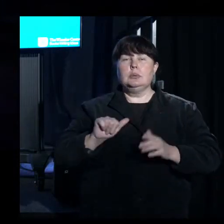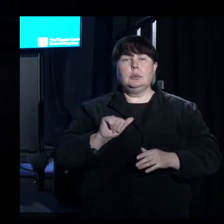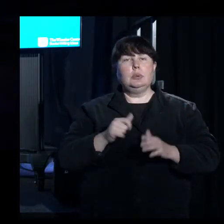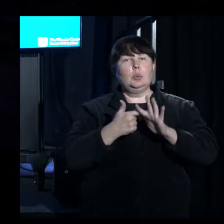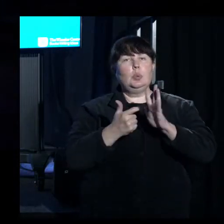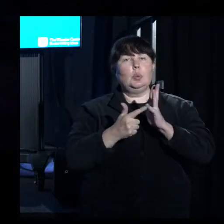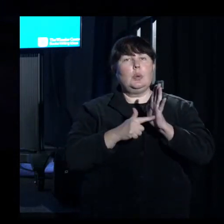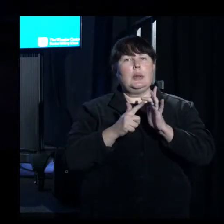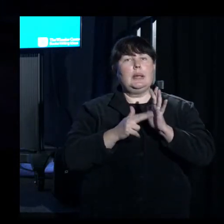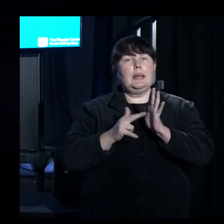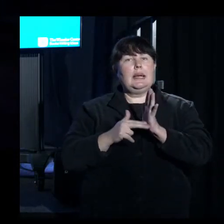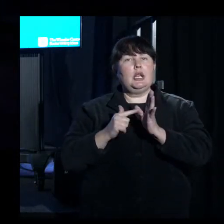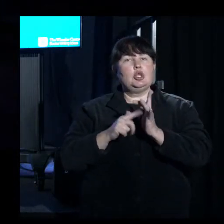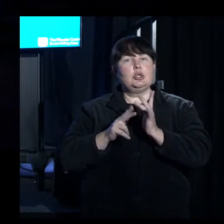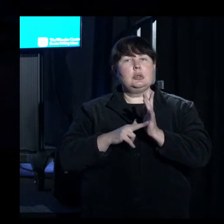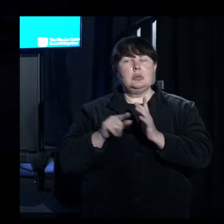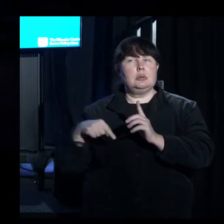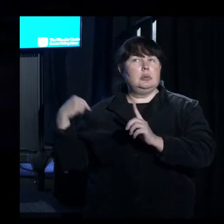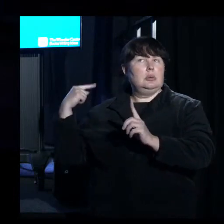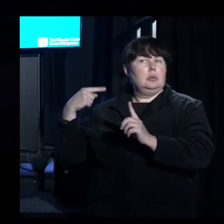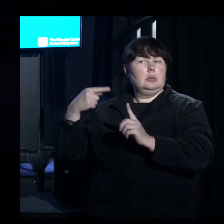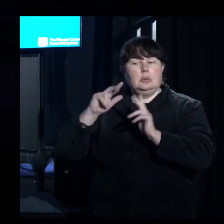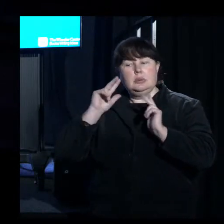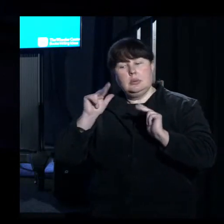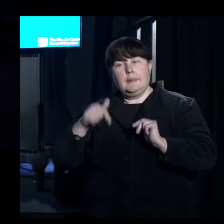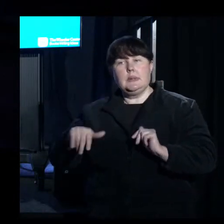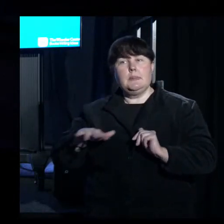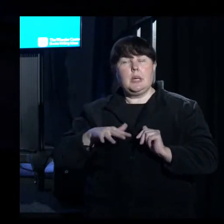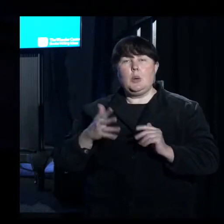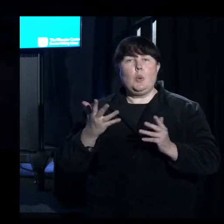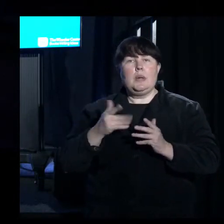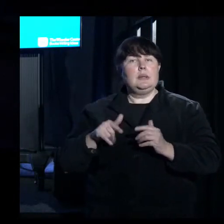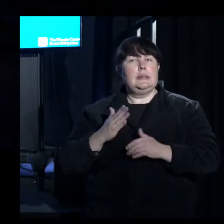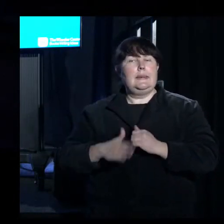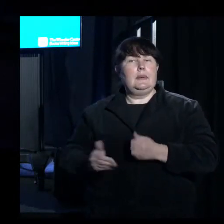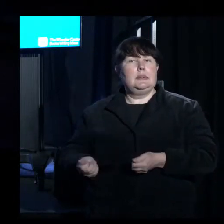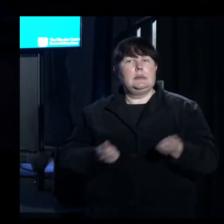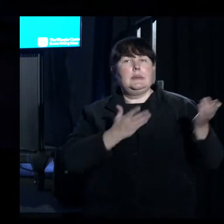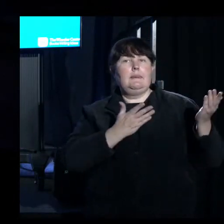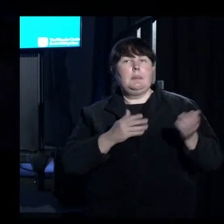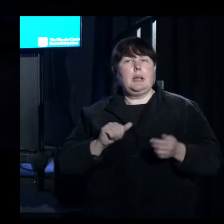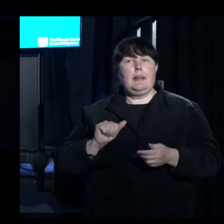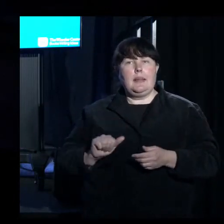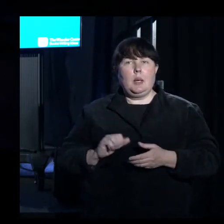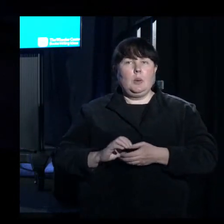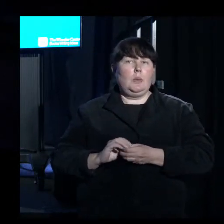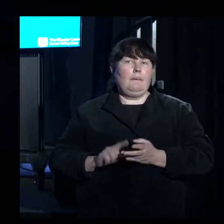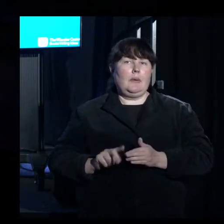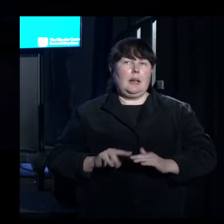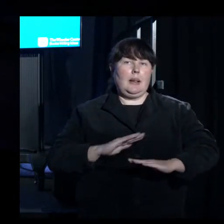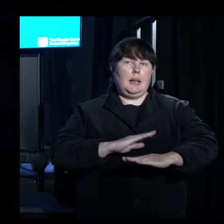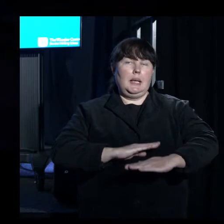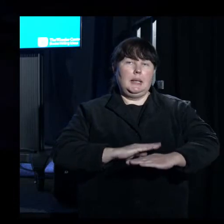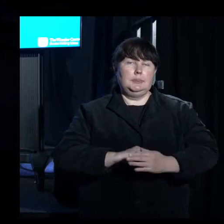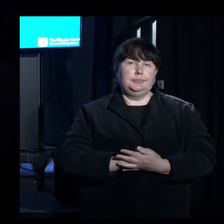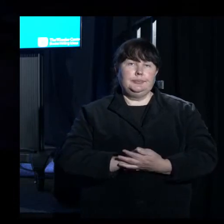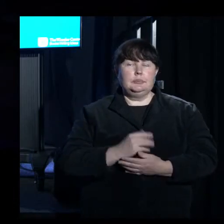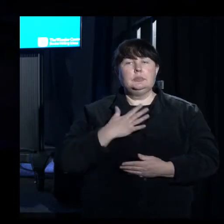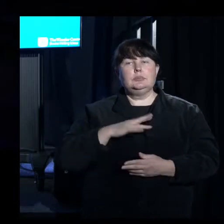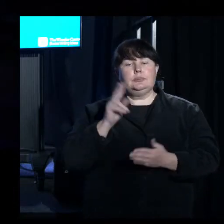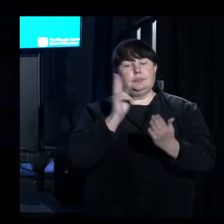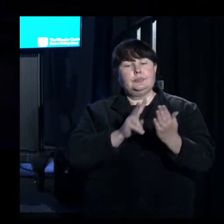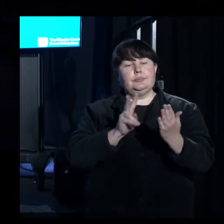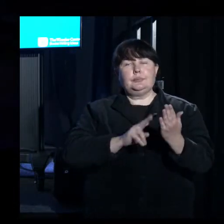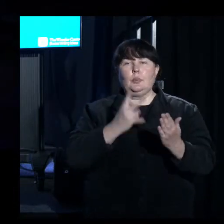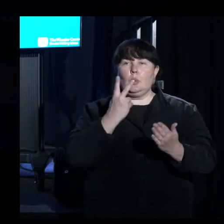and care for this place over which sovereignty was never ceded. I'm going to read two poems. The